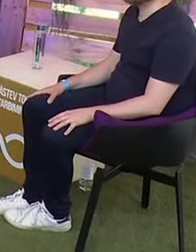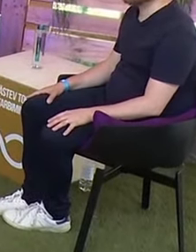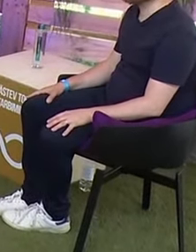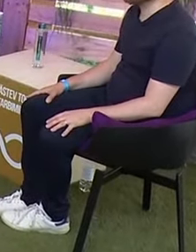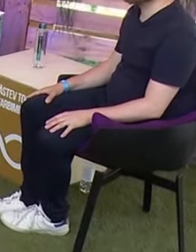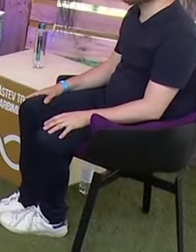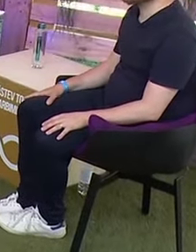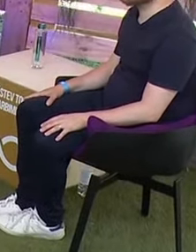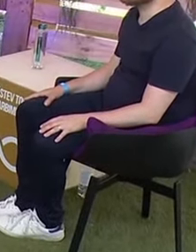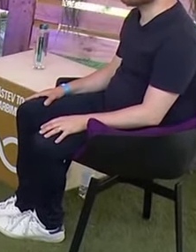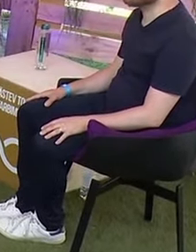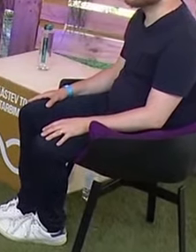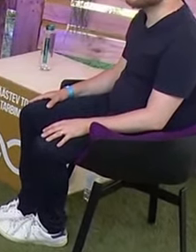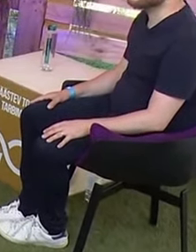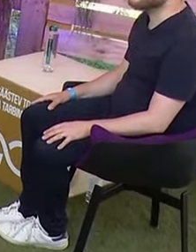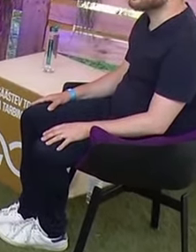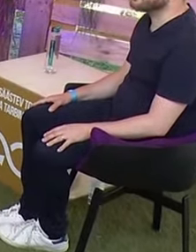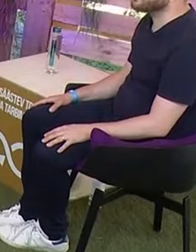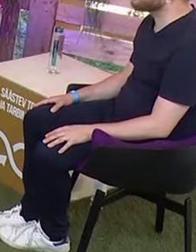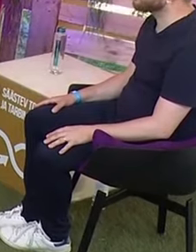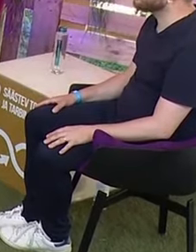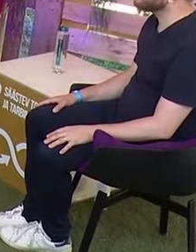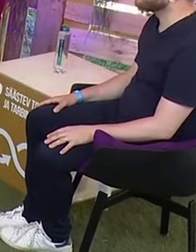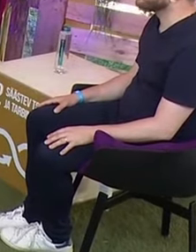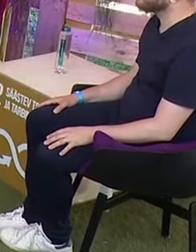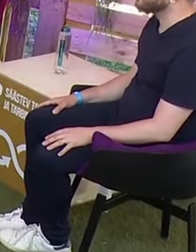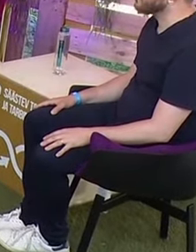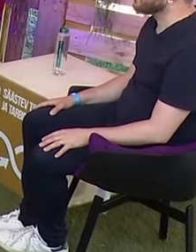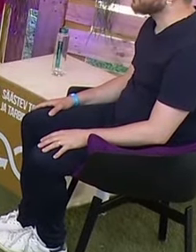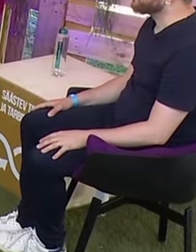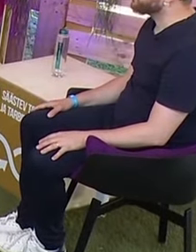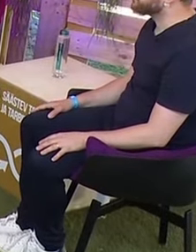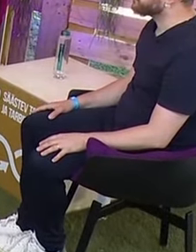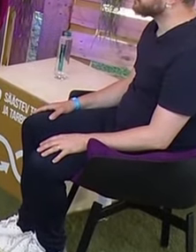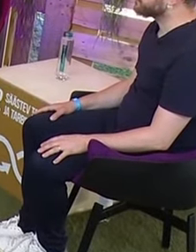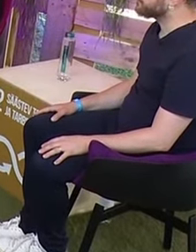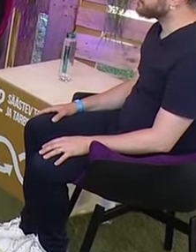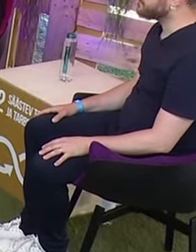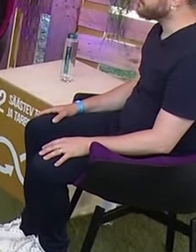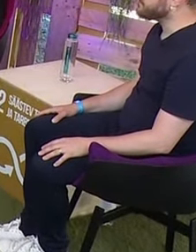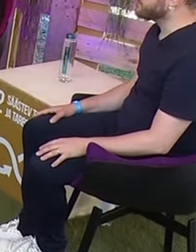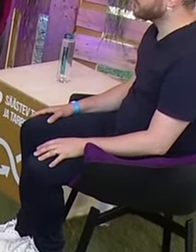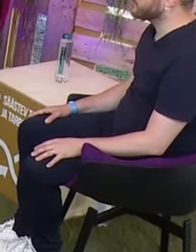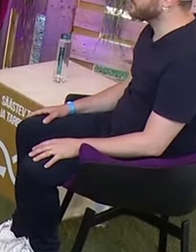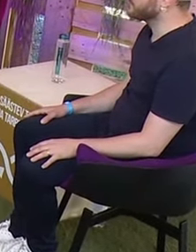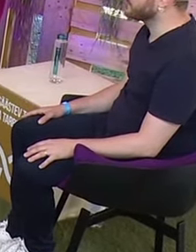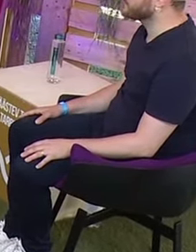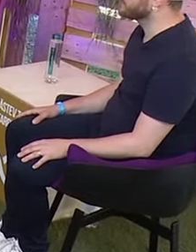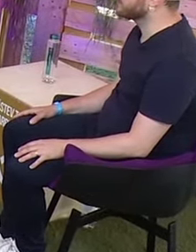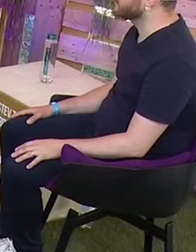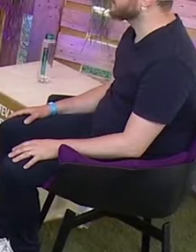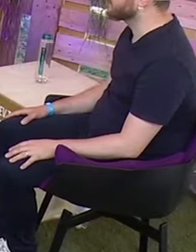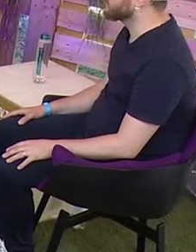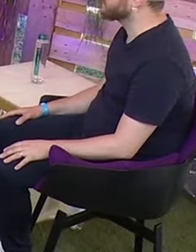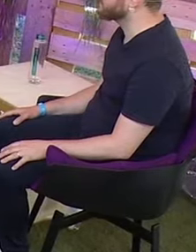next generation technologies for culture. My name is Sten Saluveer. I'm the moderator for the next 90 minutes or so.